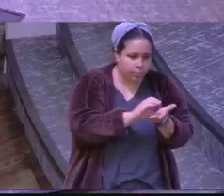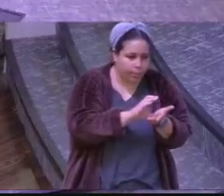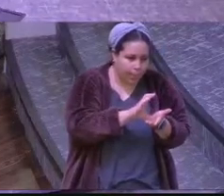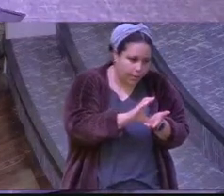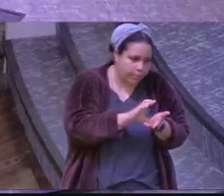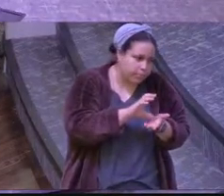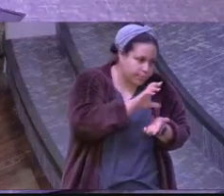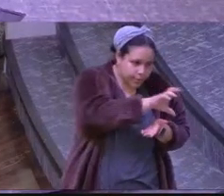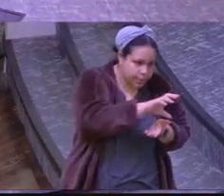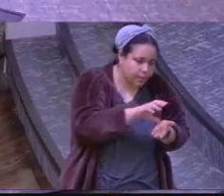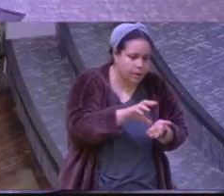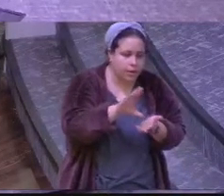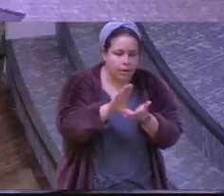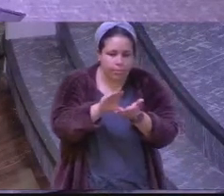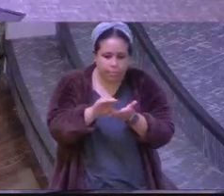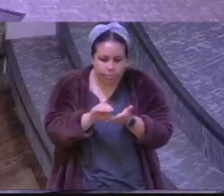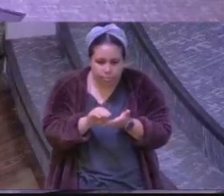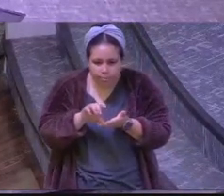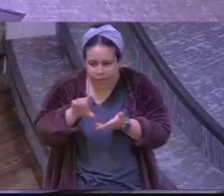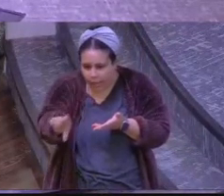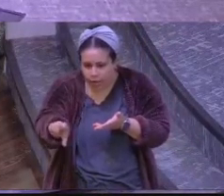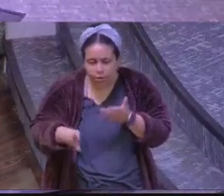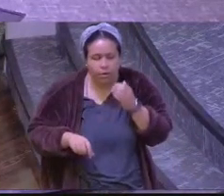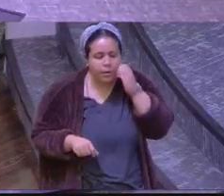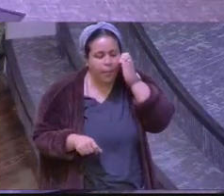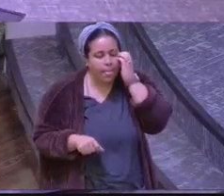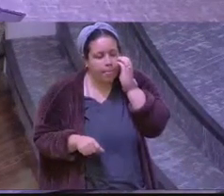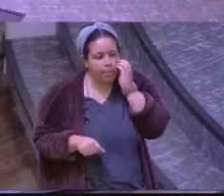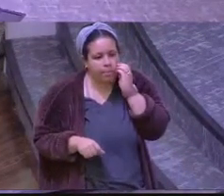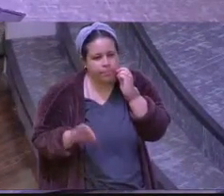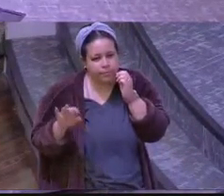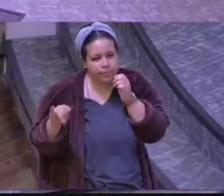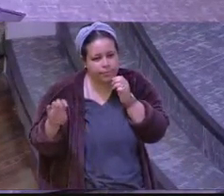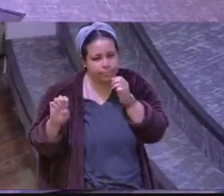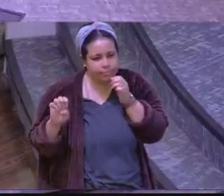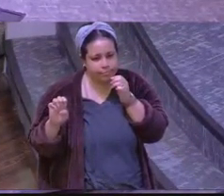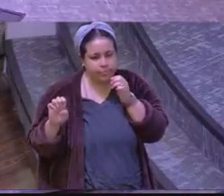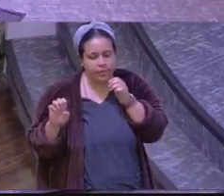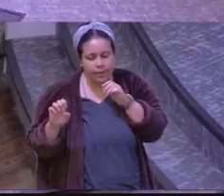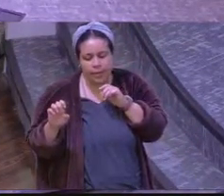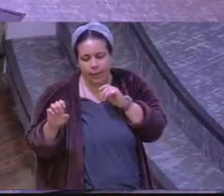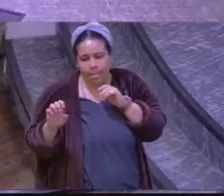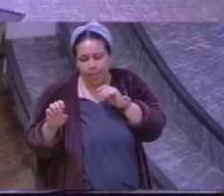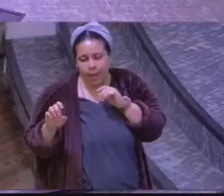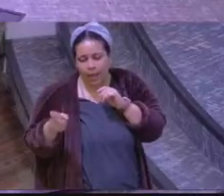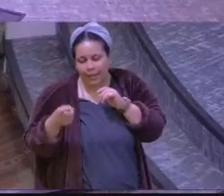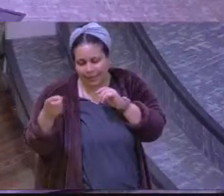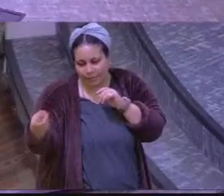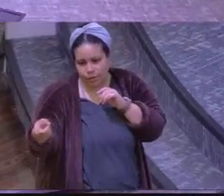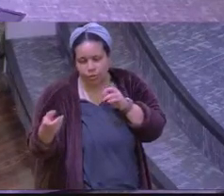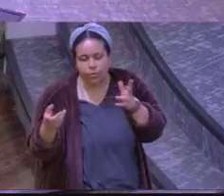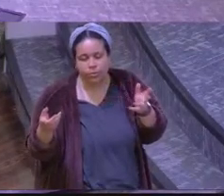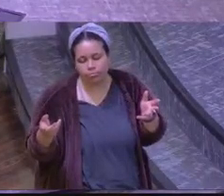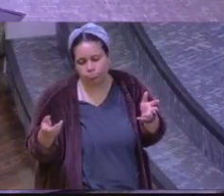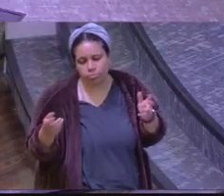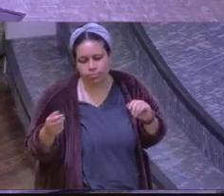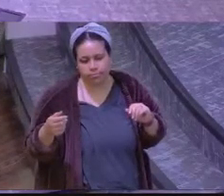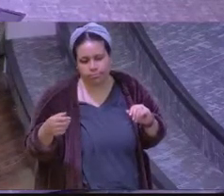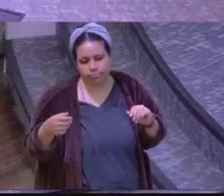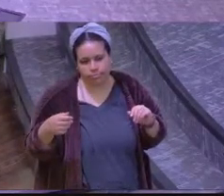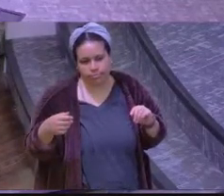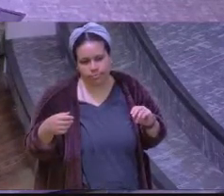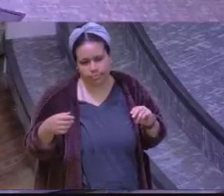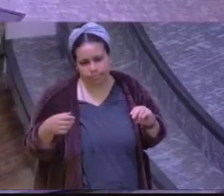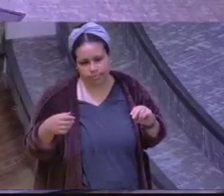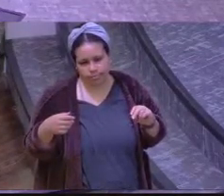do in 21 that I can definitely do now that you mentioned it. We can give you the FTE by school. That'd be great. Thank you. I don't think we did. You had it